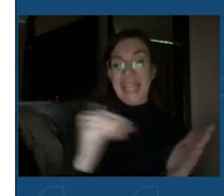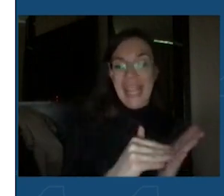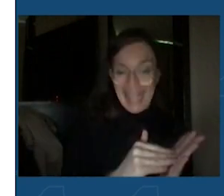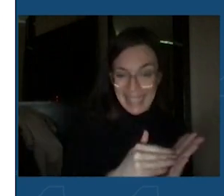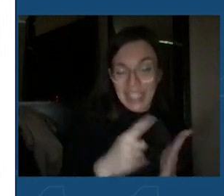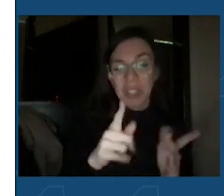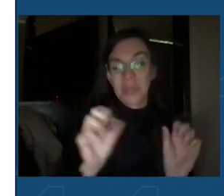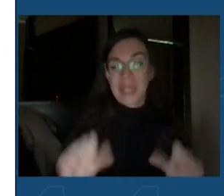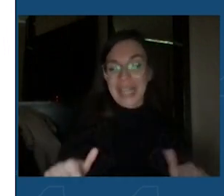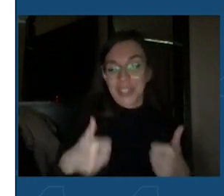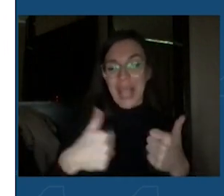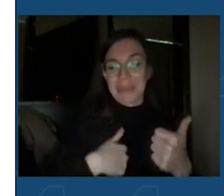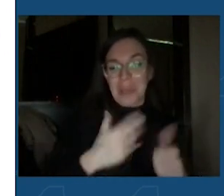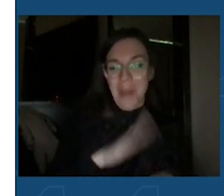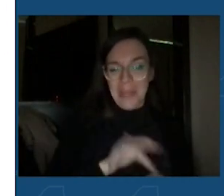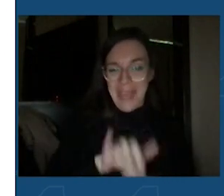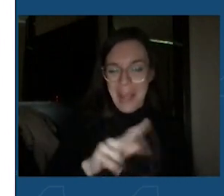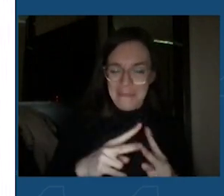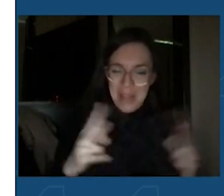on that. I'm very competitive.